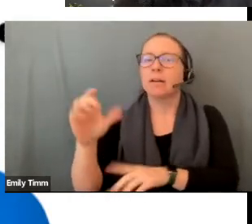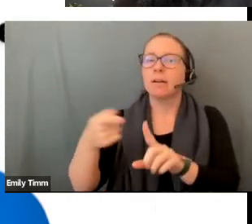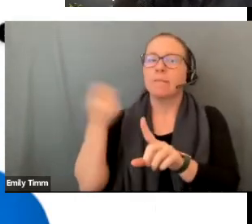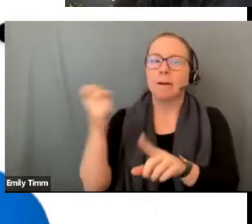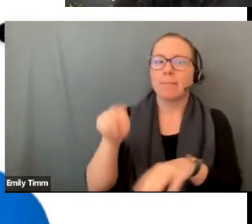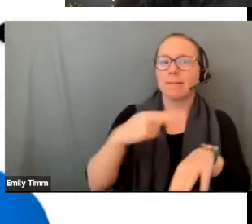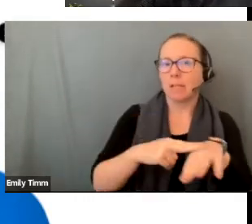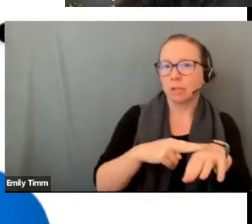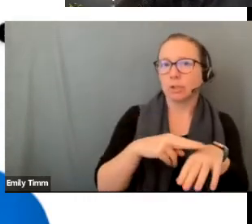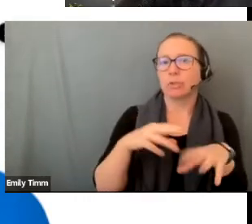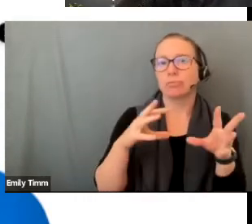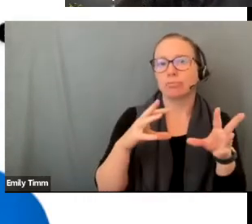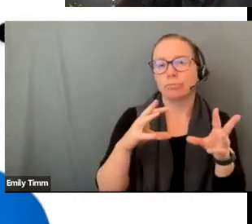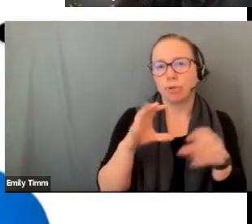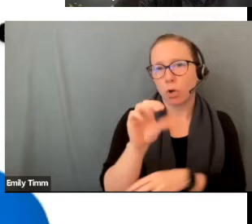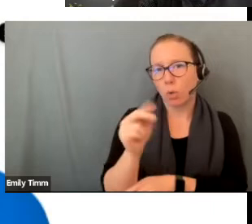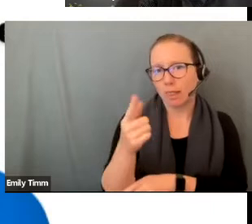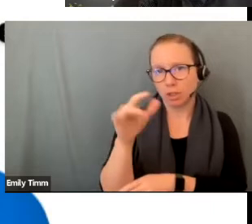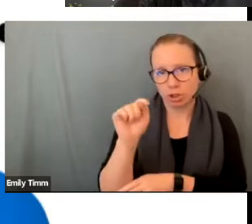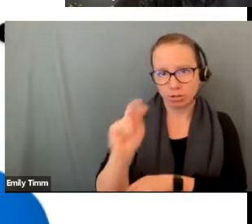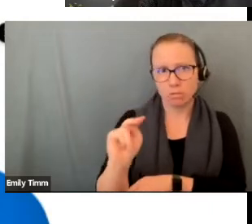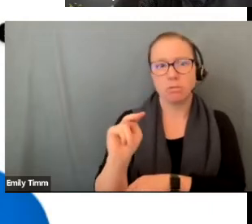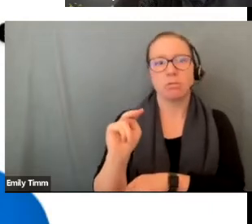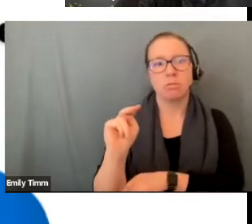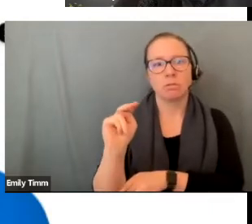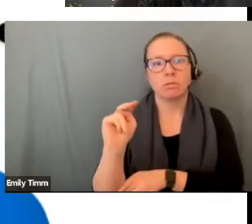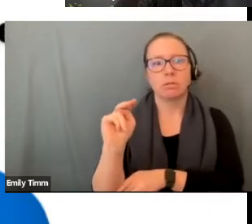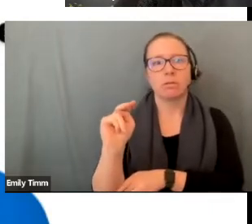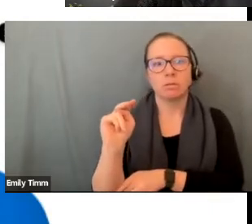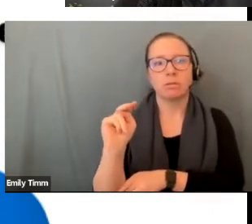Reduction, he talked a lot about this idea that